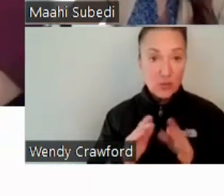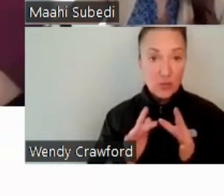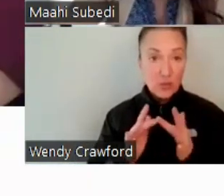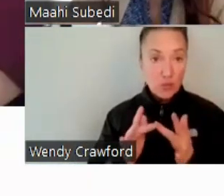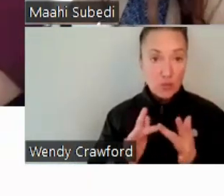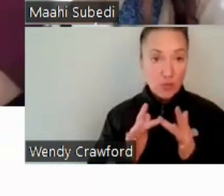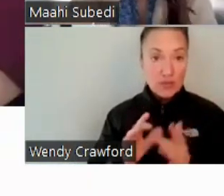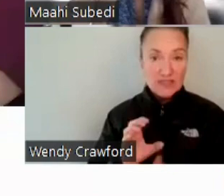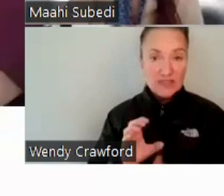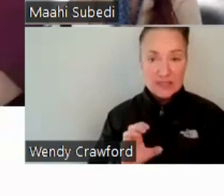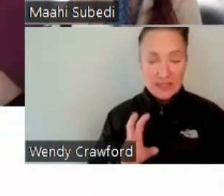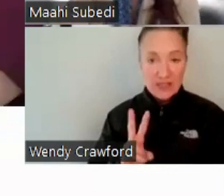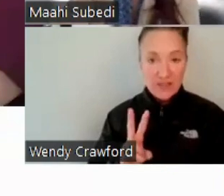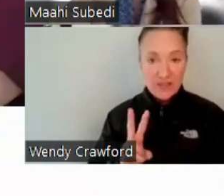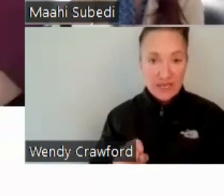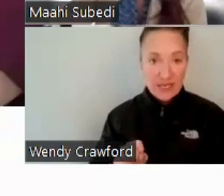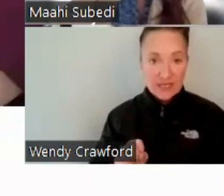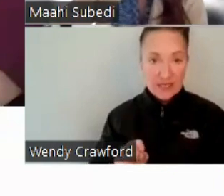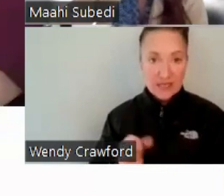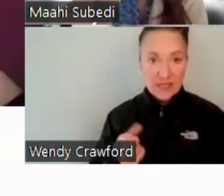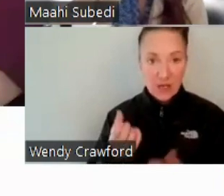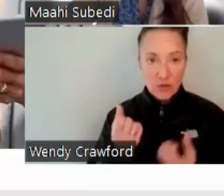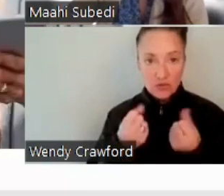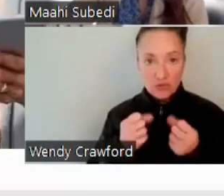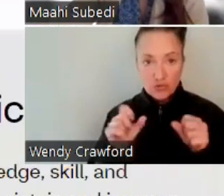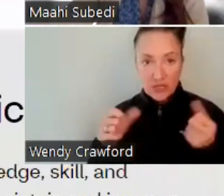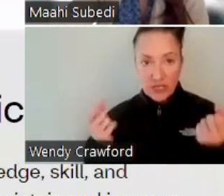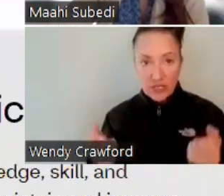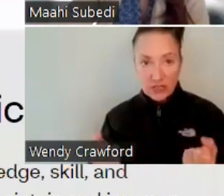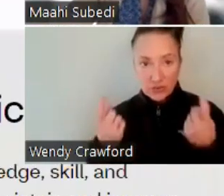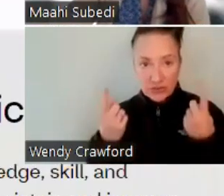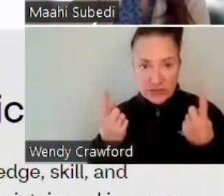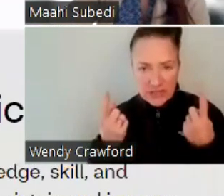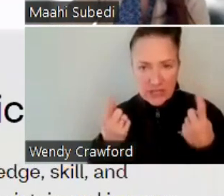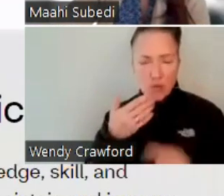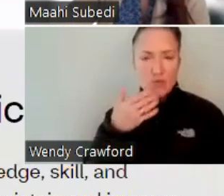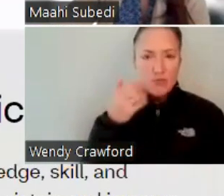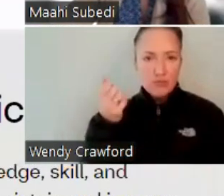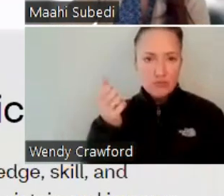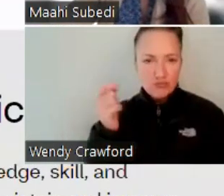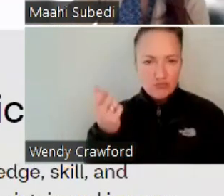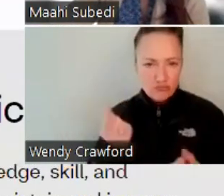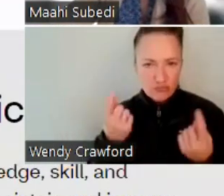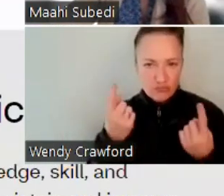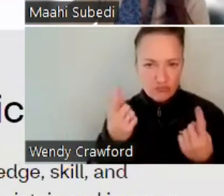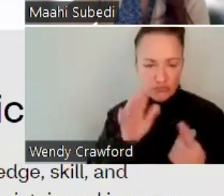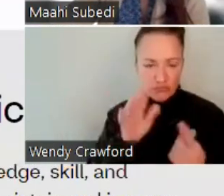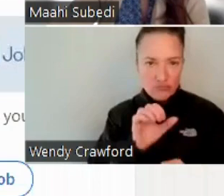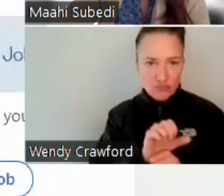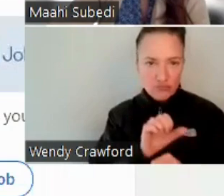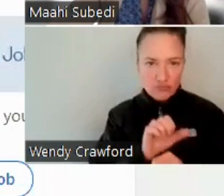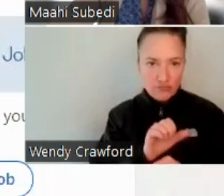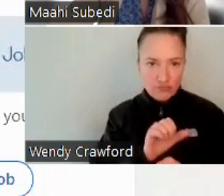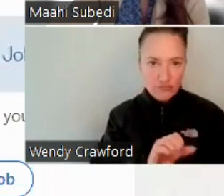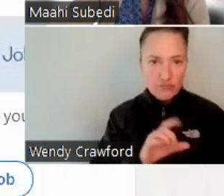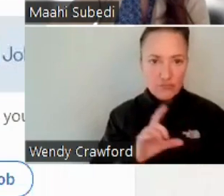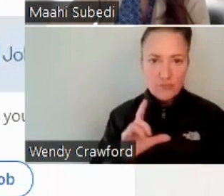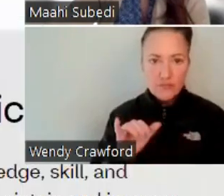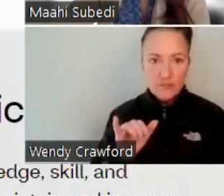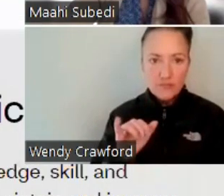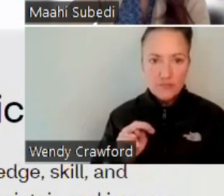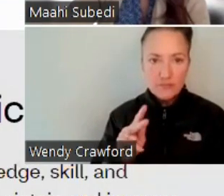worked for CVS. So I was trying to understand the position a bit better. Let me get my little Zoom buttons out of the way. I was on her LinkedIn page,